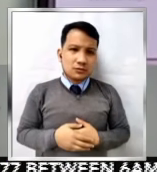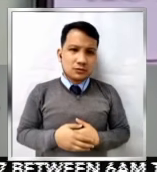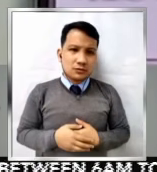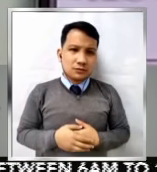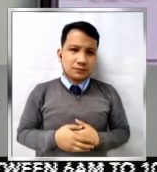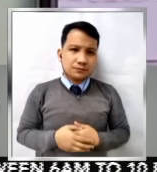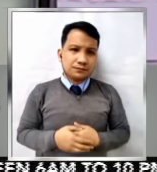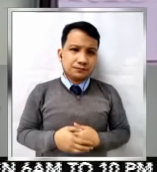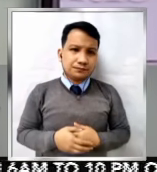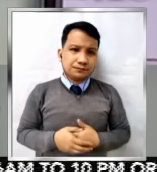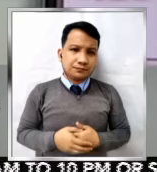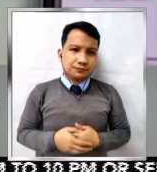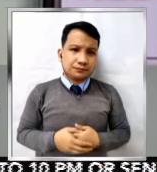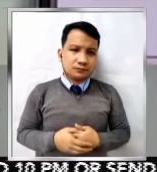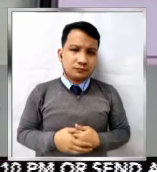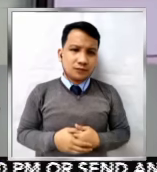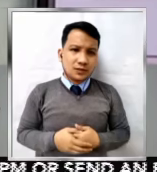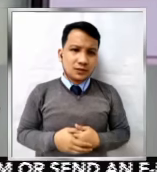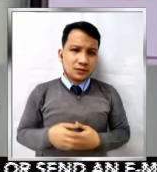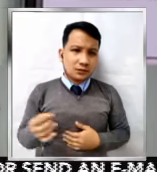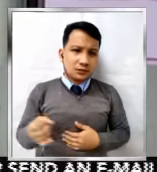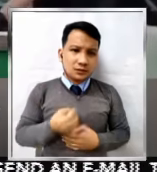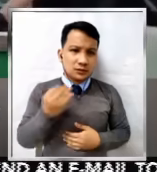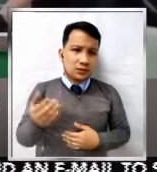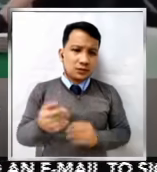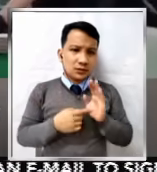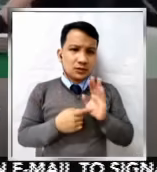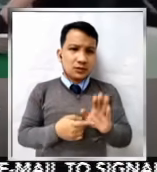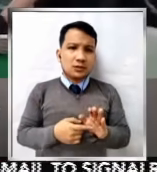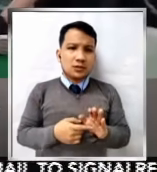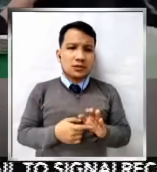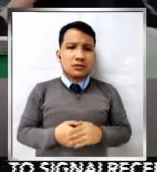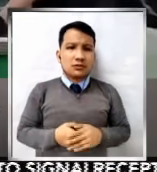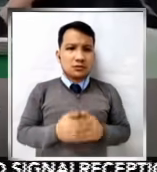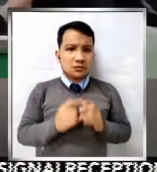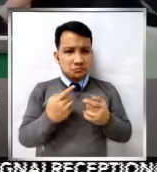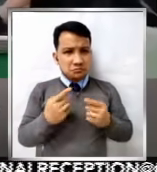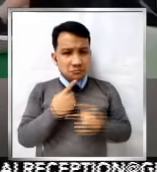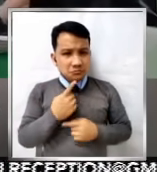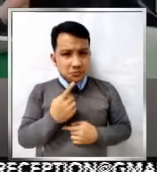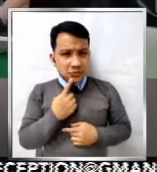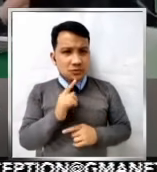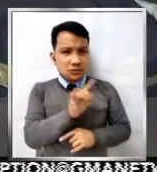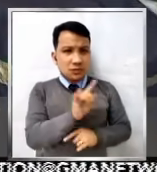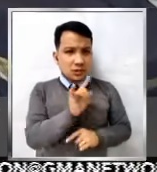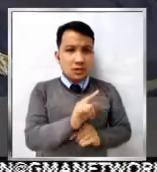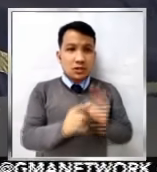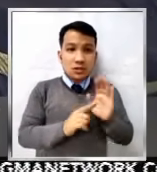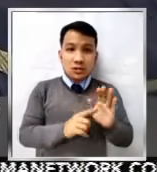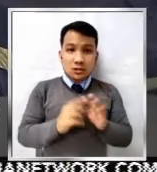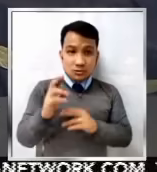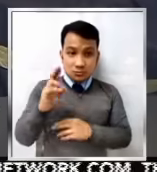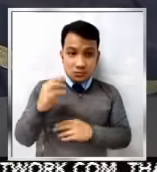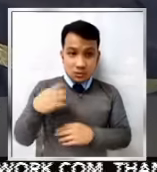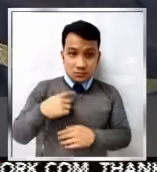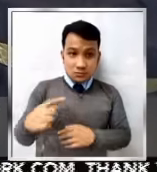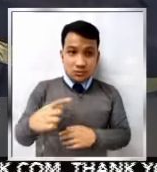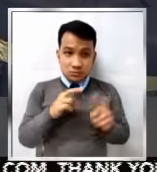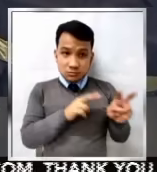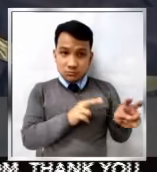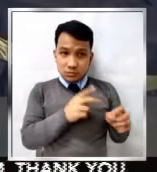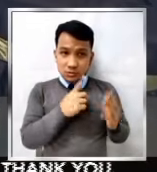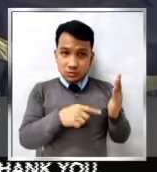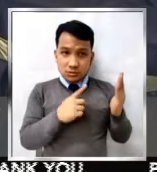We love so much her baby, Aika. Bantay sarado ng mga pulis ang Libing para matiyak na naipatutupad ang